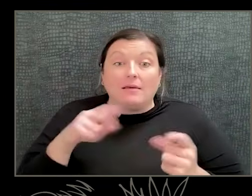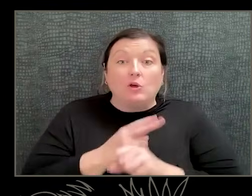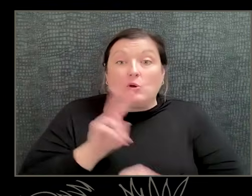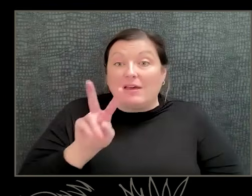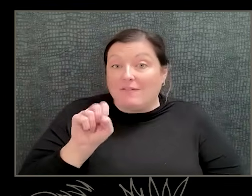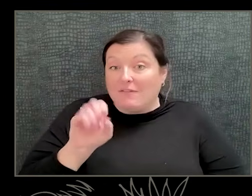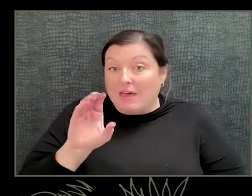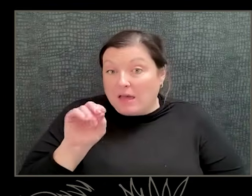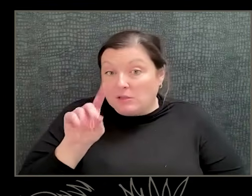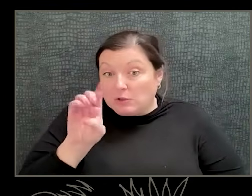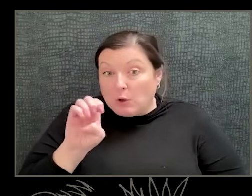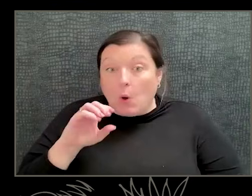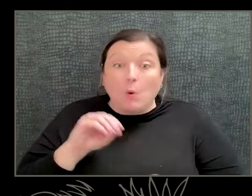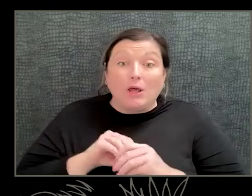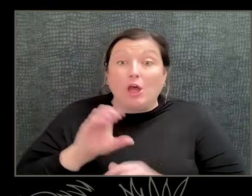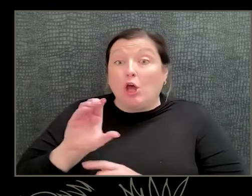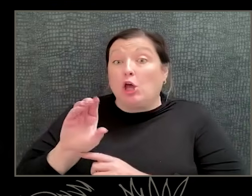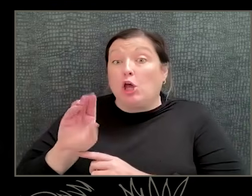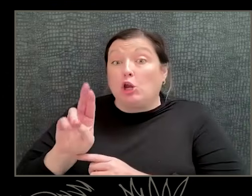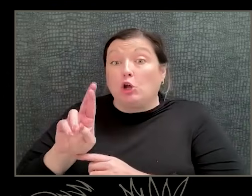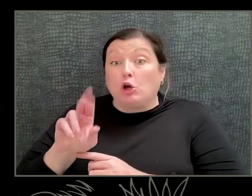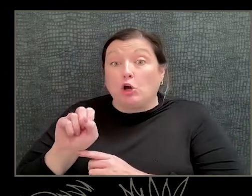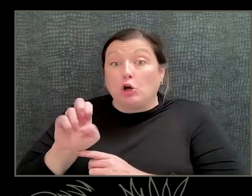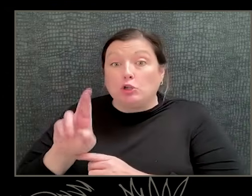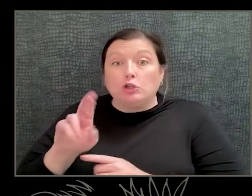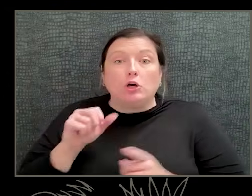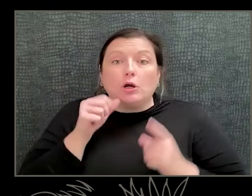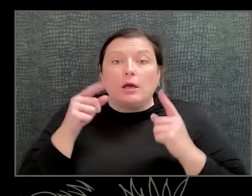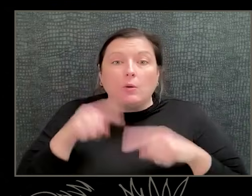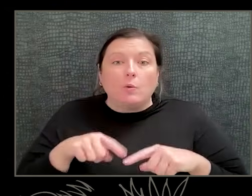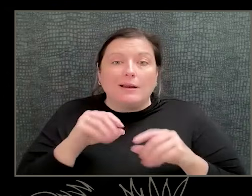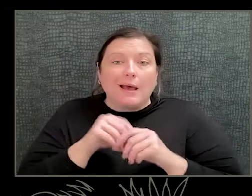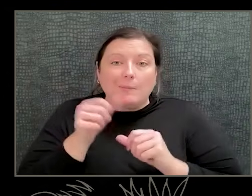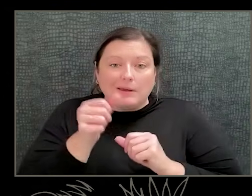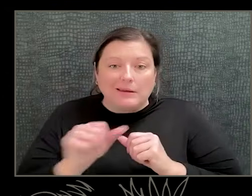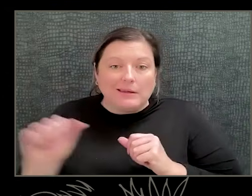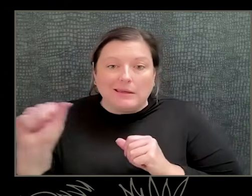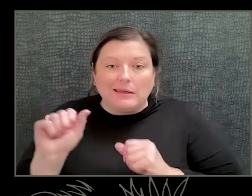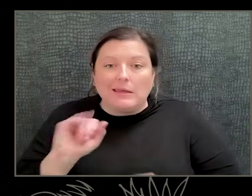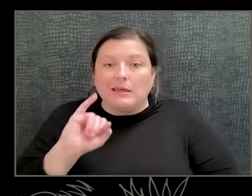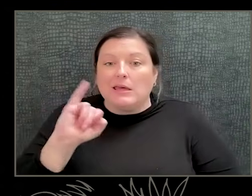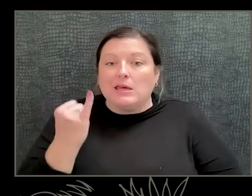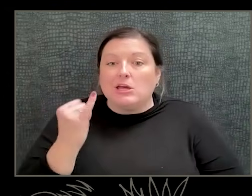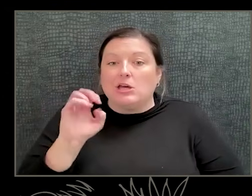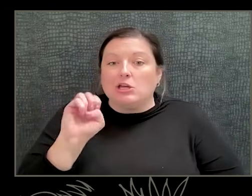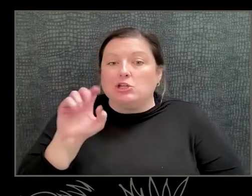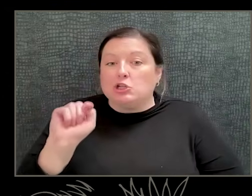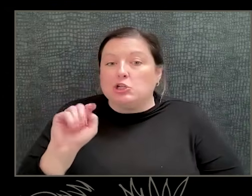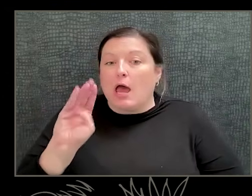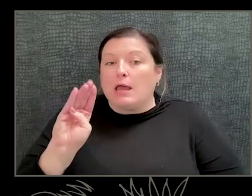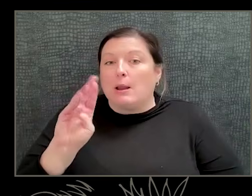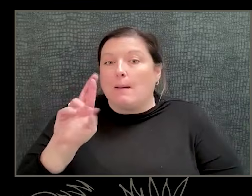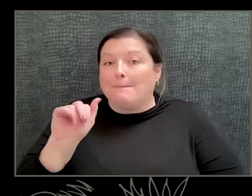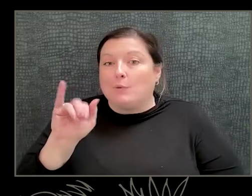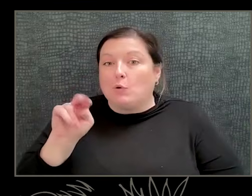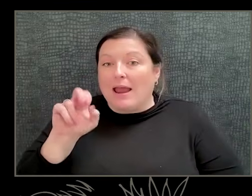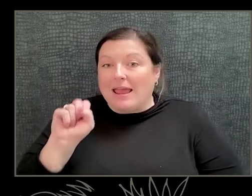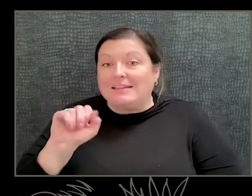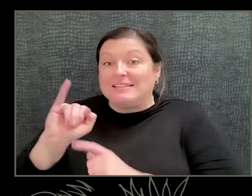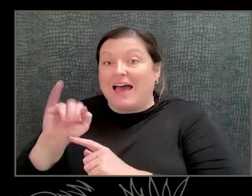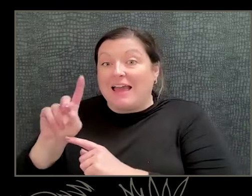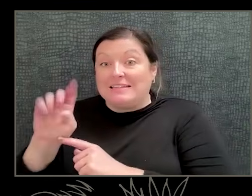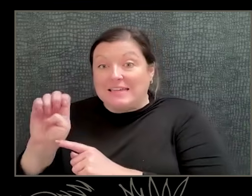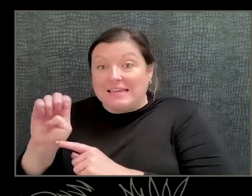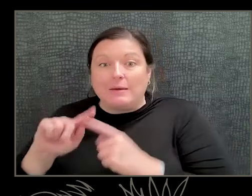in Cursor. It wouldn't happen, surprisingly, in any JetBrains IDE, but how